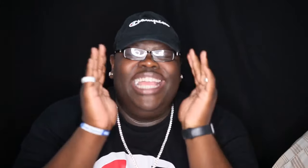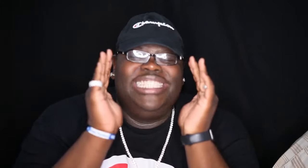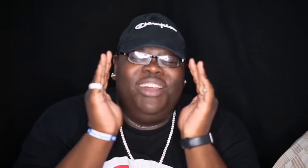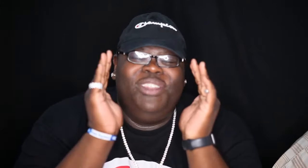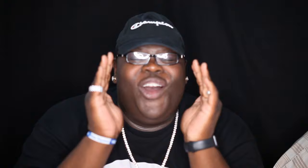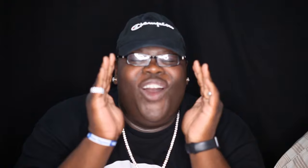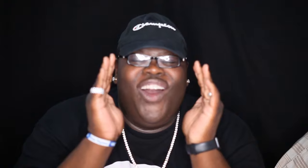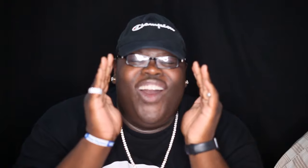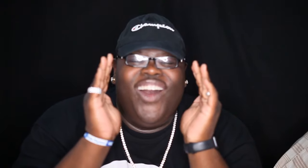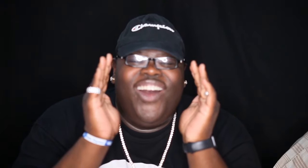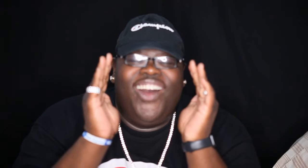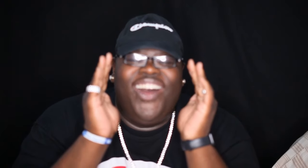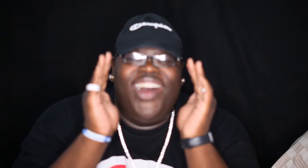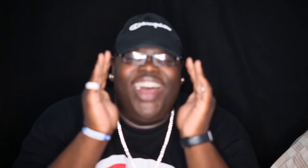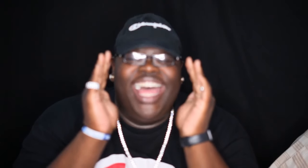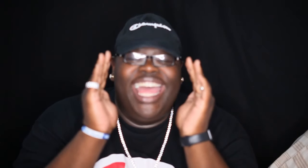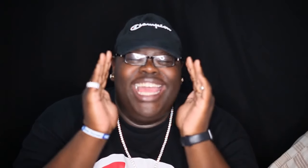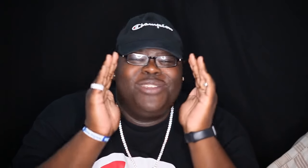Stage. Make some